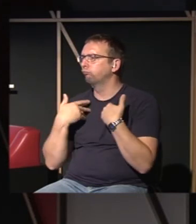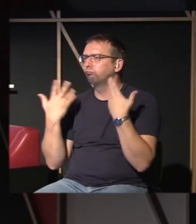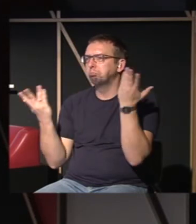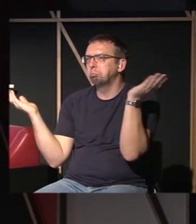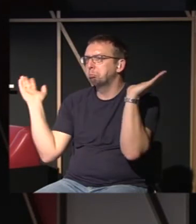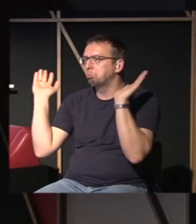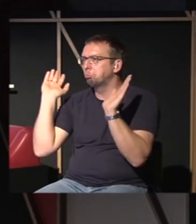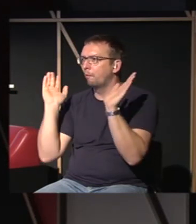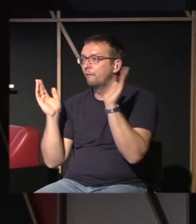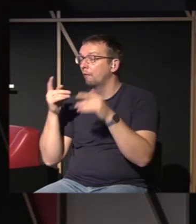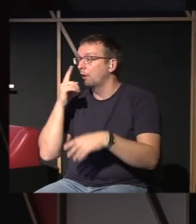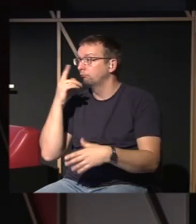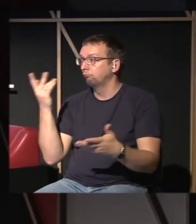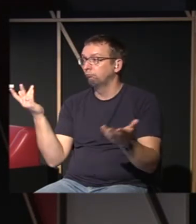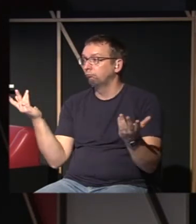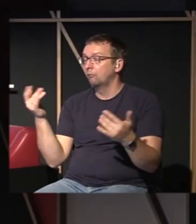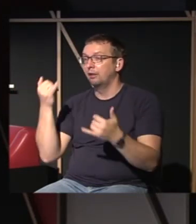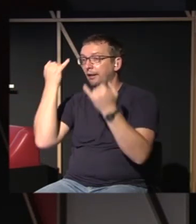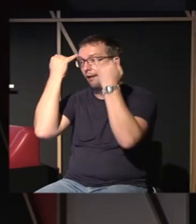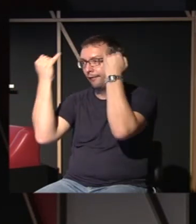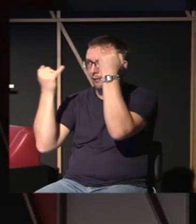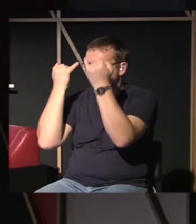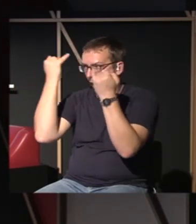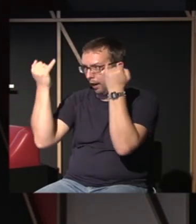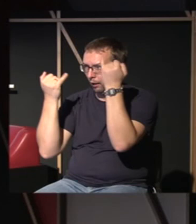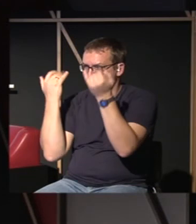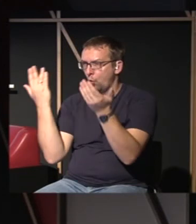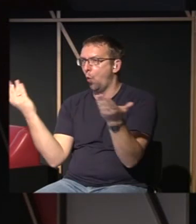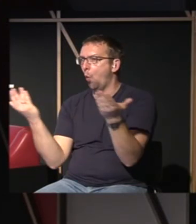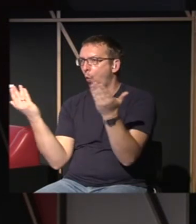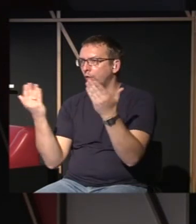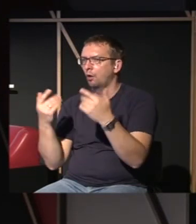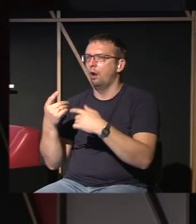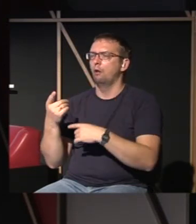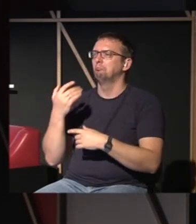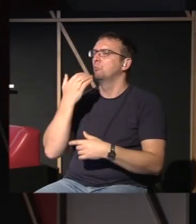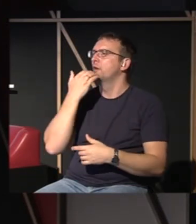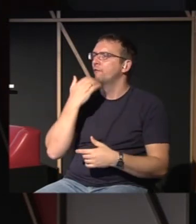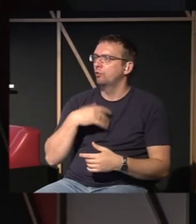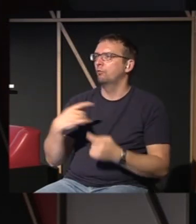ideas or anything you'd like to discuss further, please do come and find us and speak to us. Thank you very much.